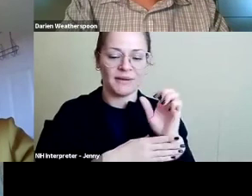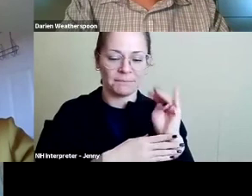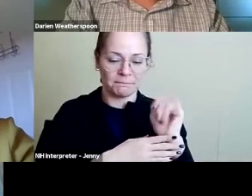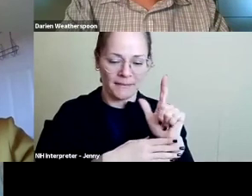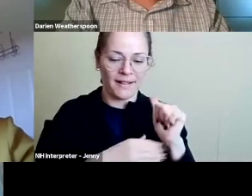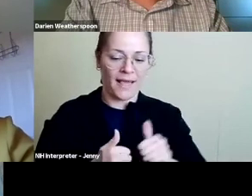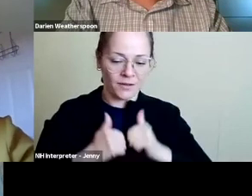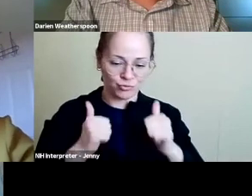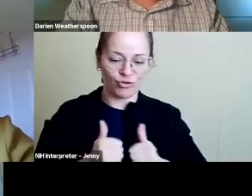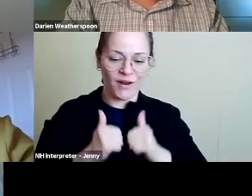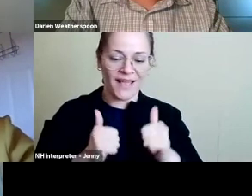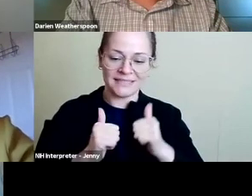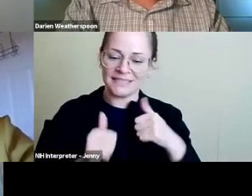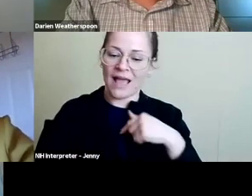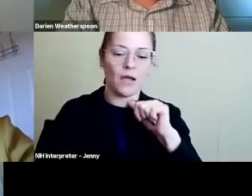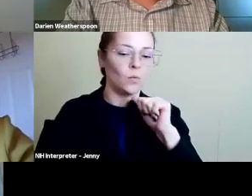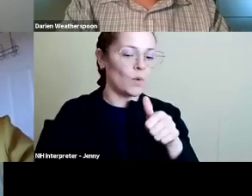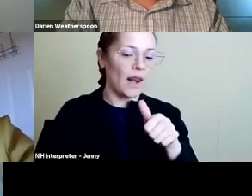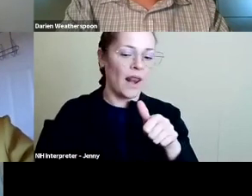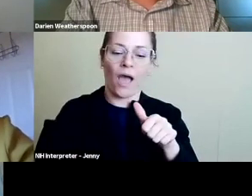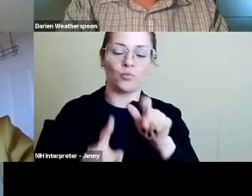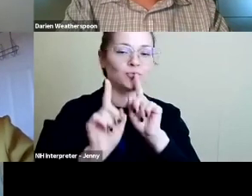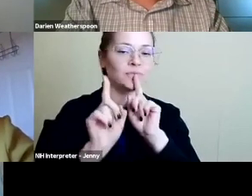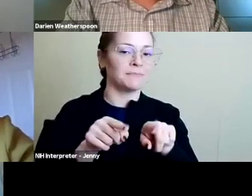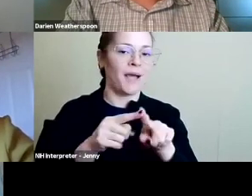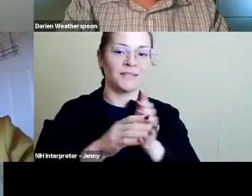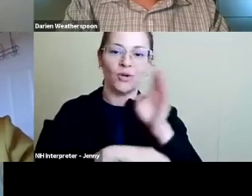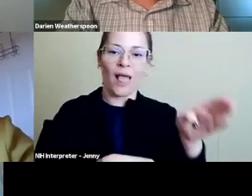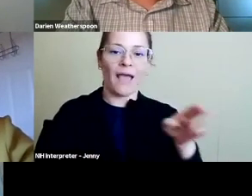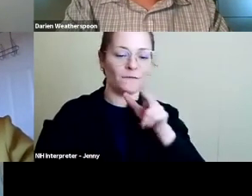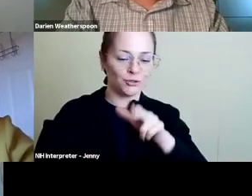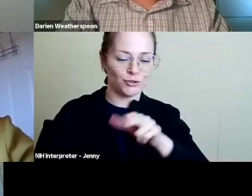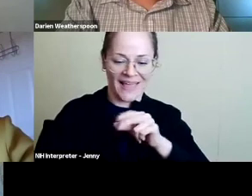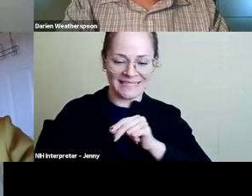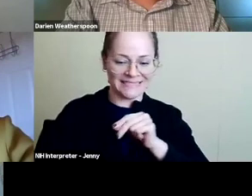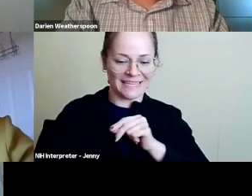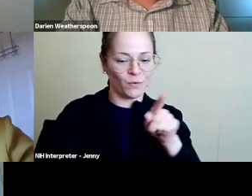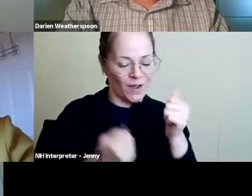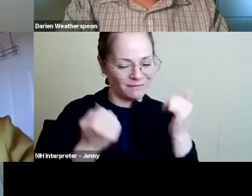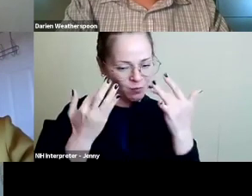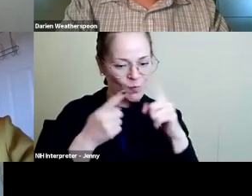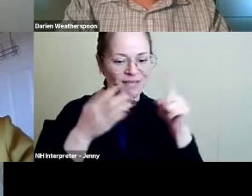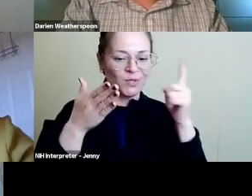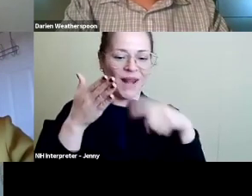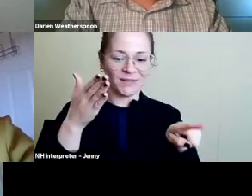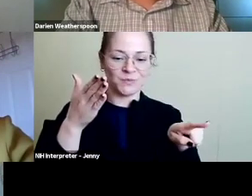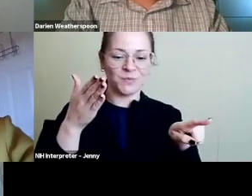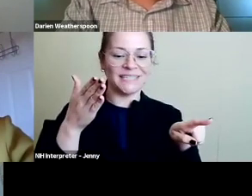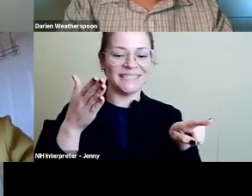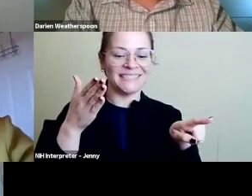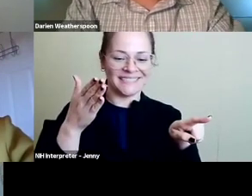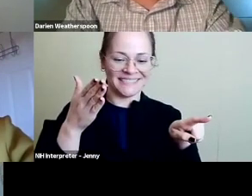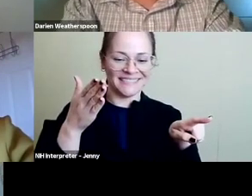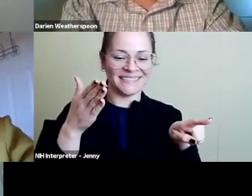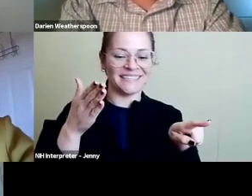you guys. I will not be responding until after Thanksgiving, so you can wait to send it until next week. Otherwise, it's just gonna be sitting